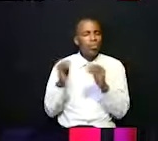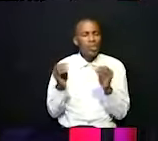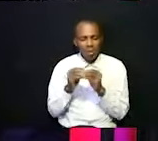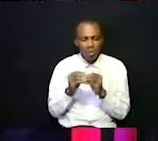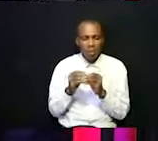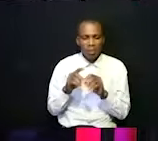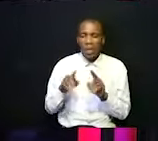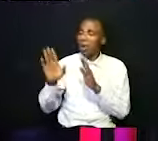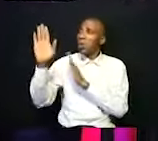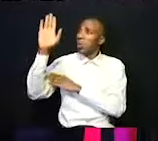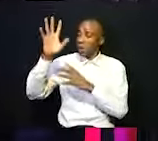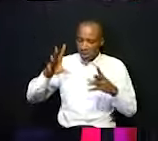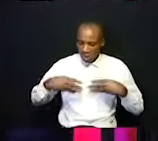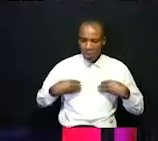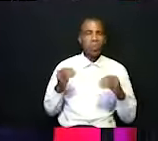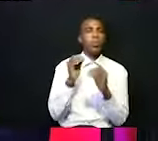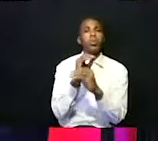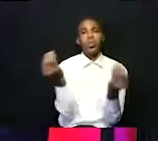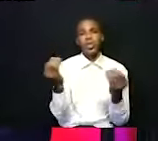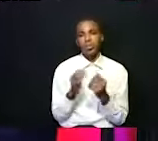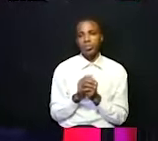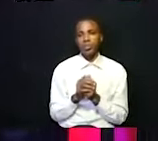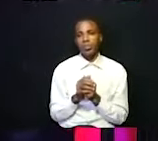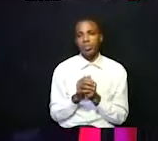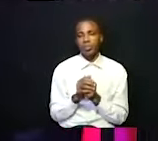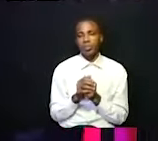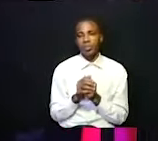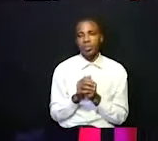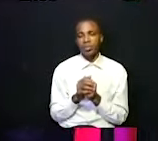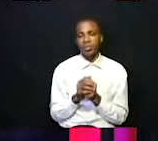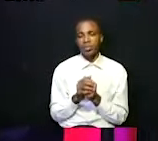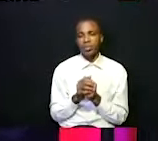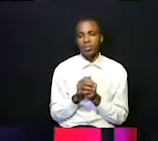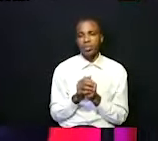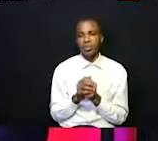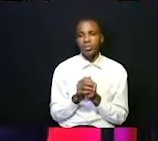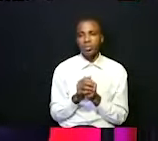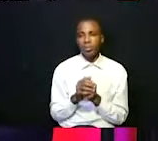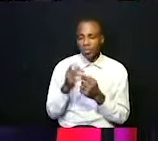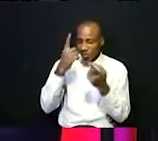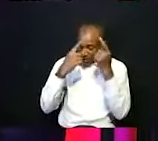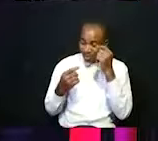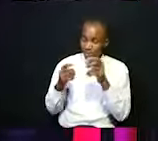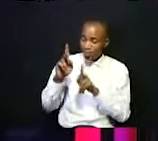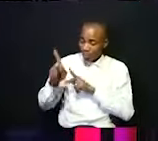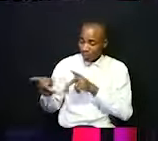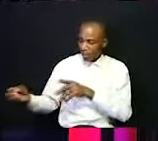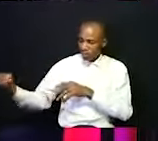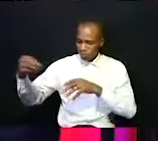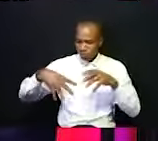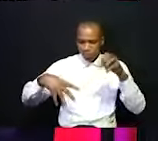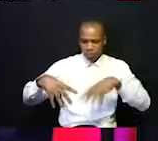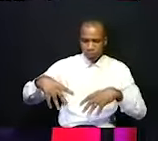hakakra isanse no nyankopon enye wan fore. As evident by his withheld blessing. Ah wo hunu no se